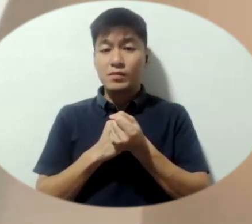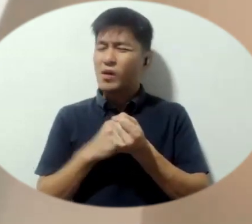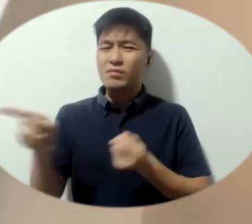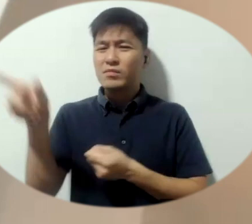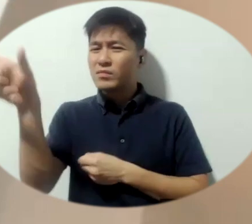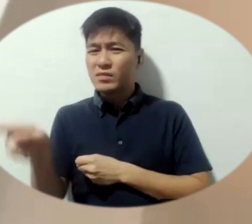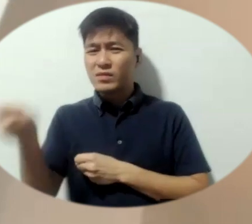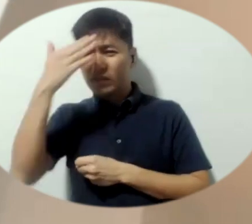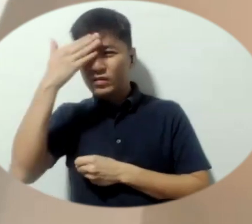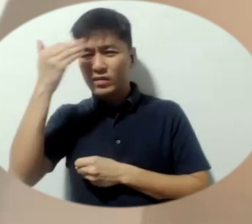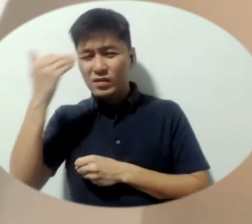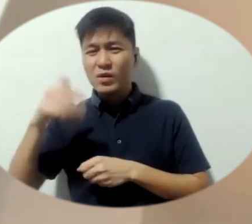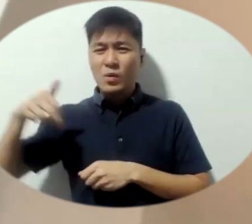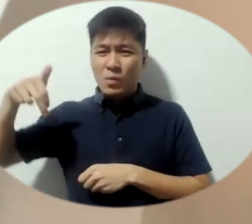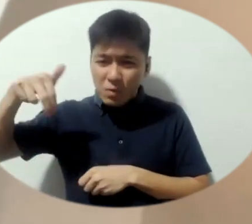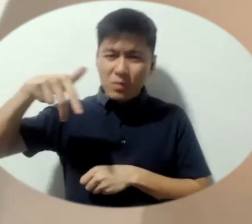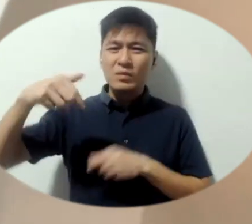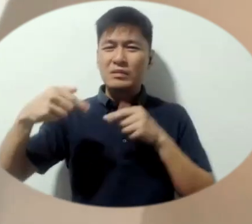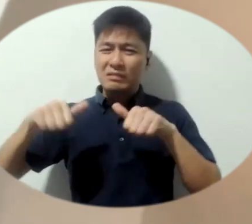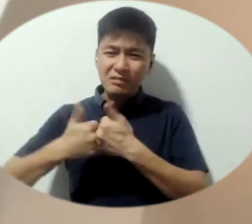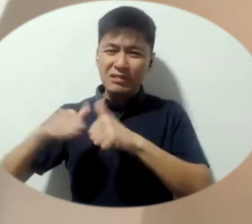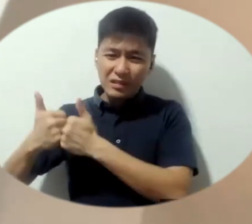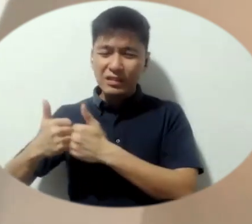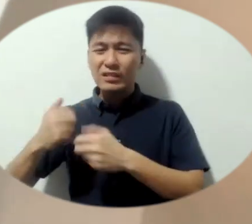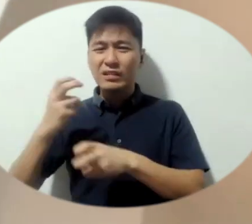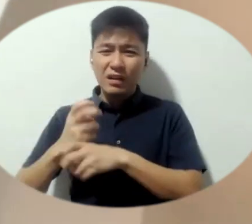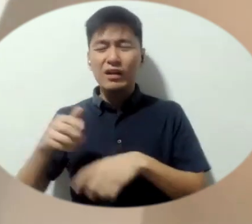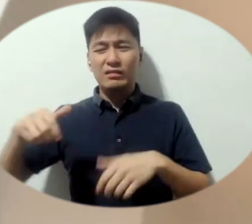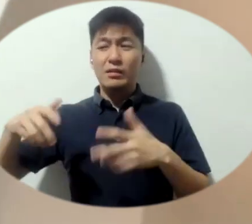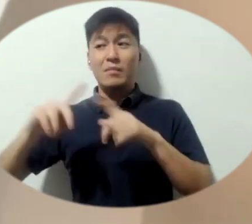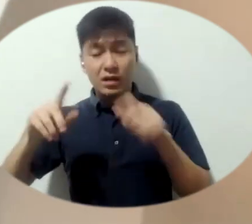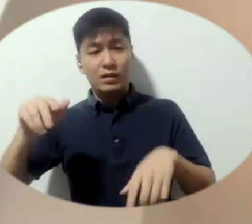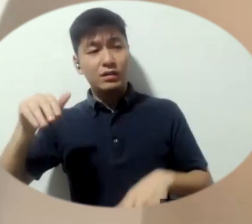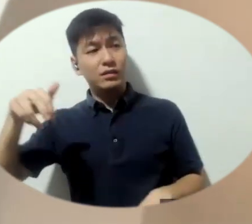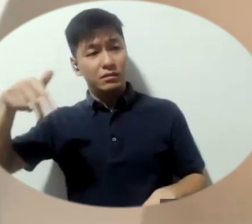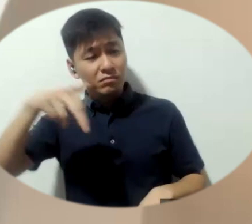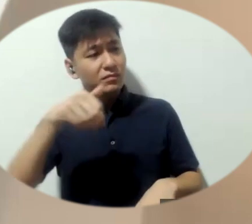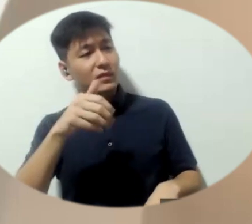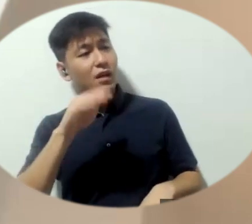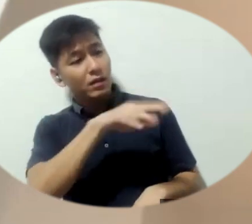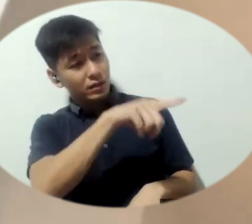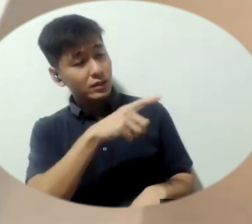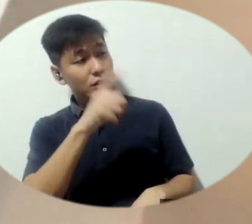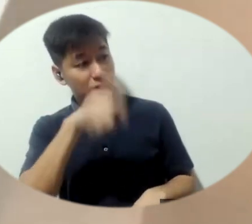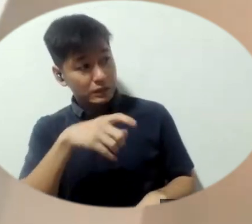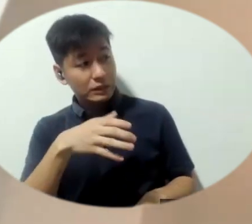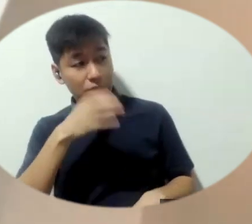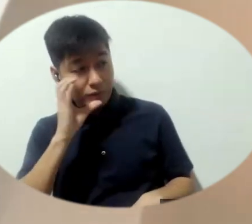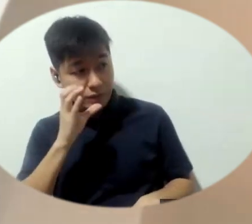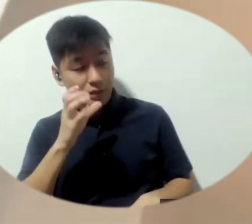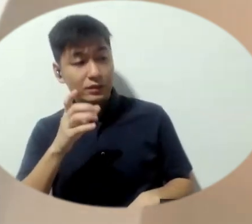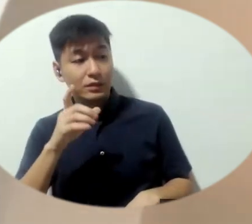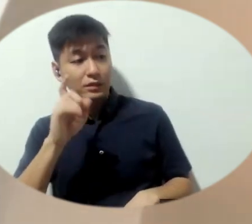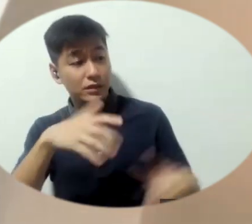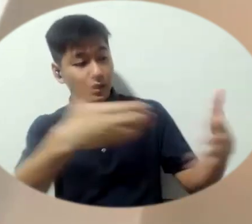said, "Do you want me to bring a glass of water? Do you want a hug?" So I could see the